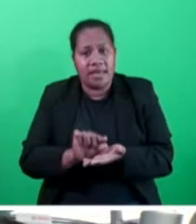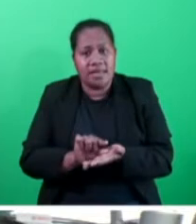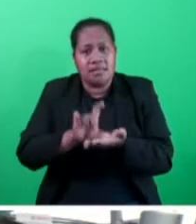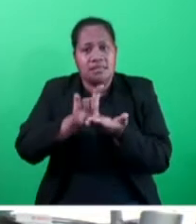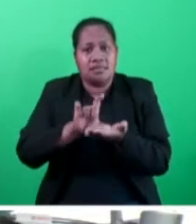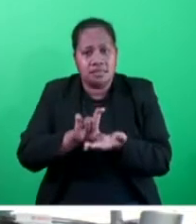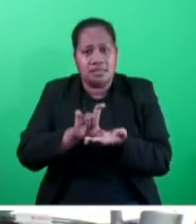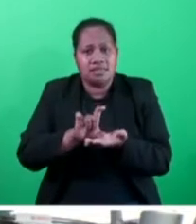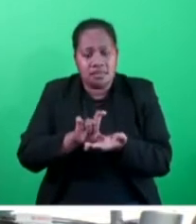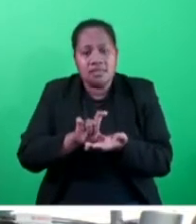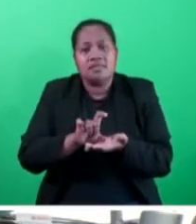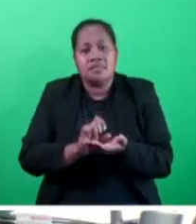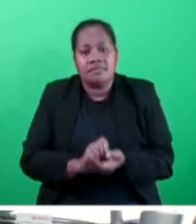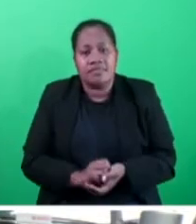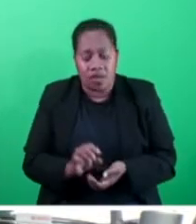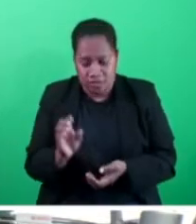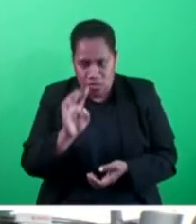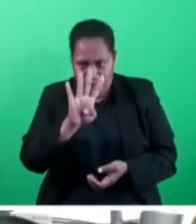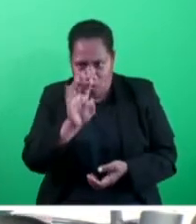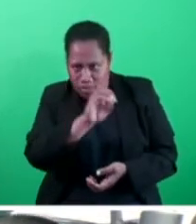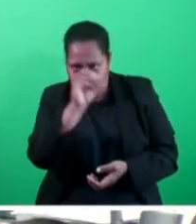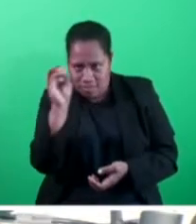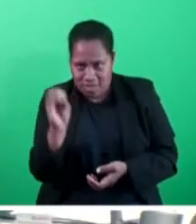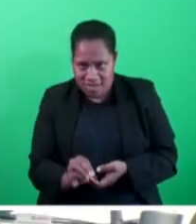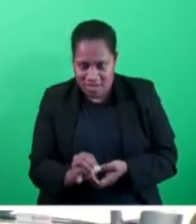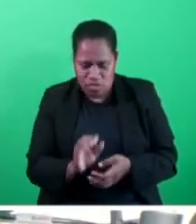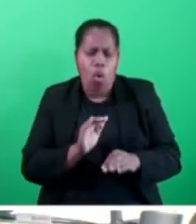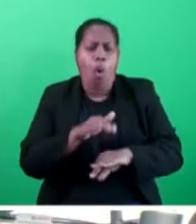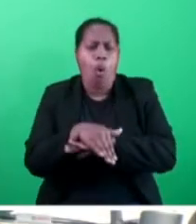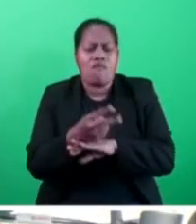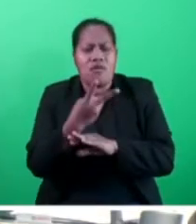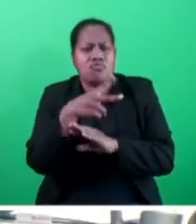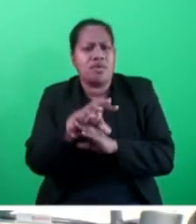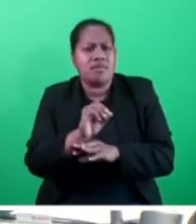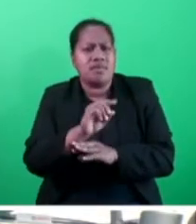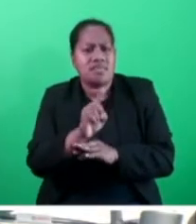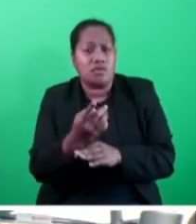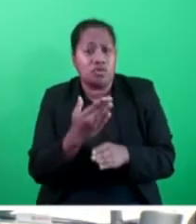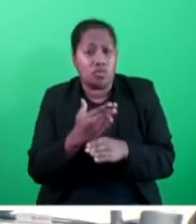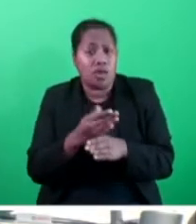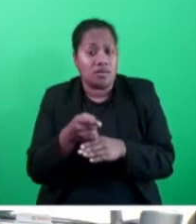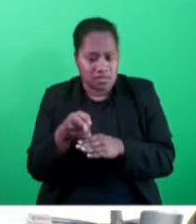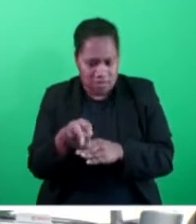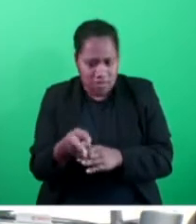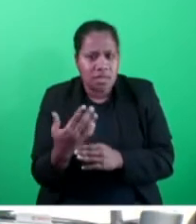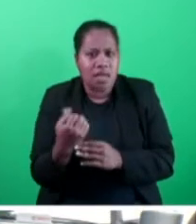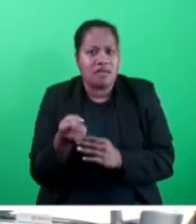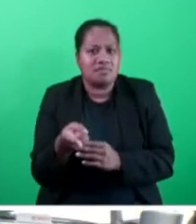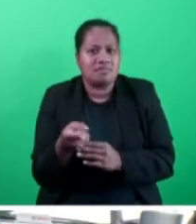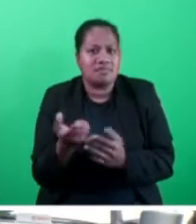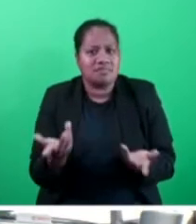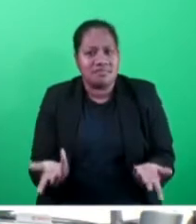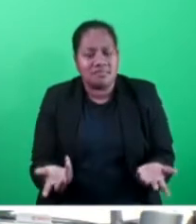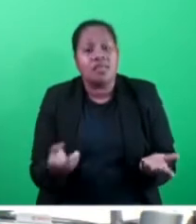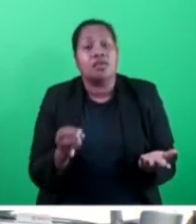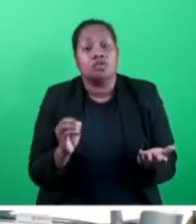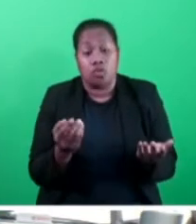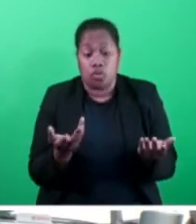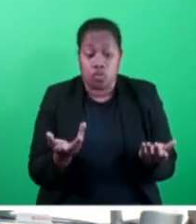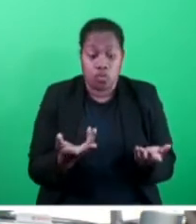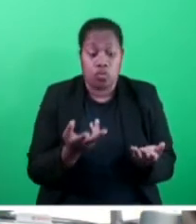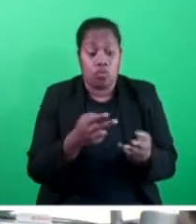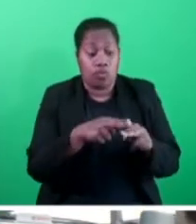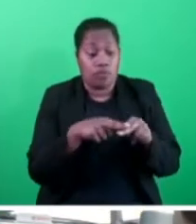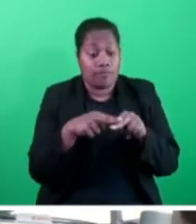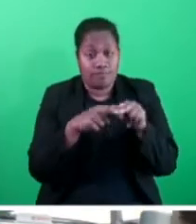the 4% or just over 20,000 workers are affected by this. And as per the Fiji First